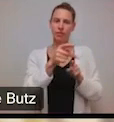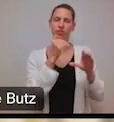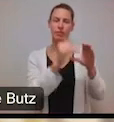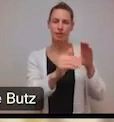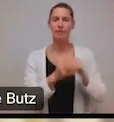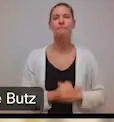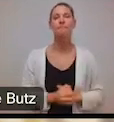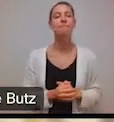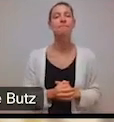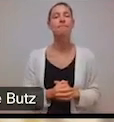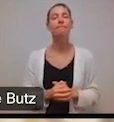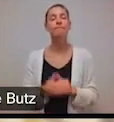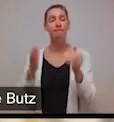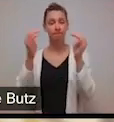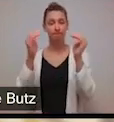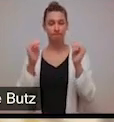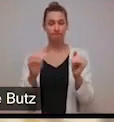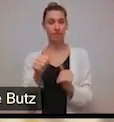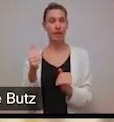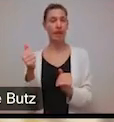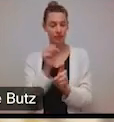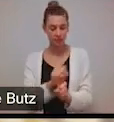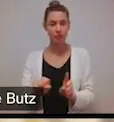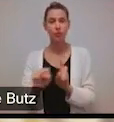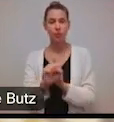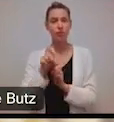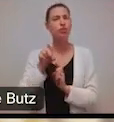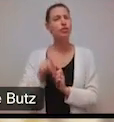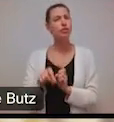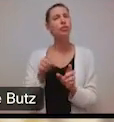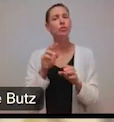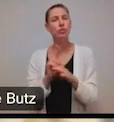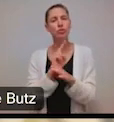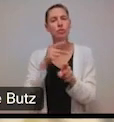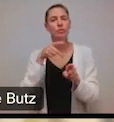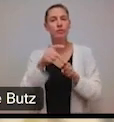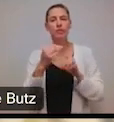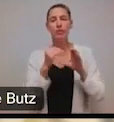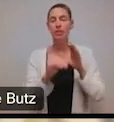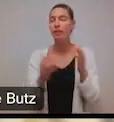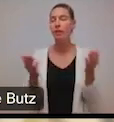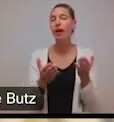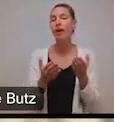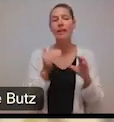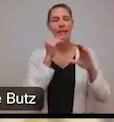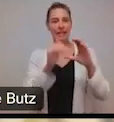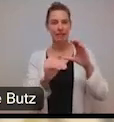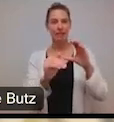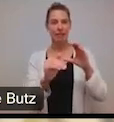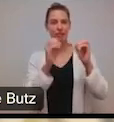The other scenario that should really be quite professional is emailing your instructor for an upcoming assignment.